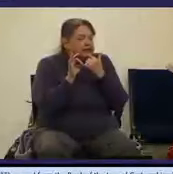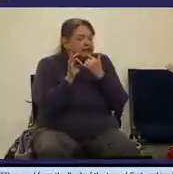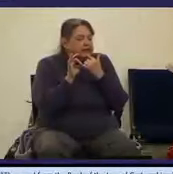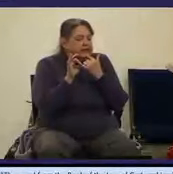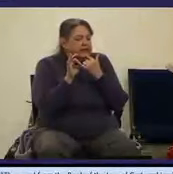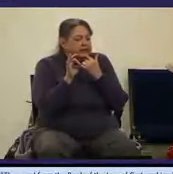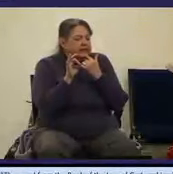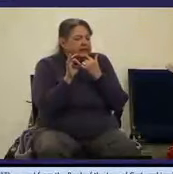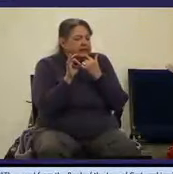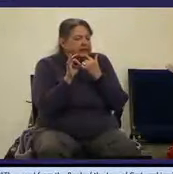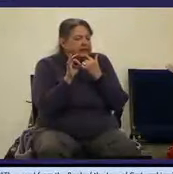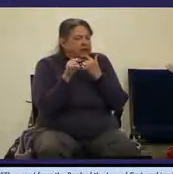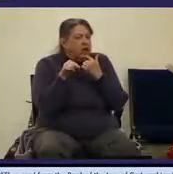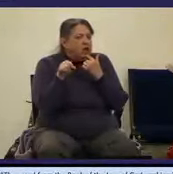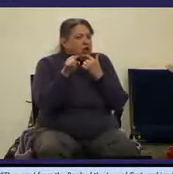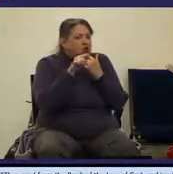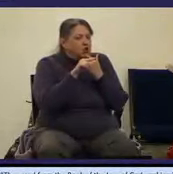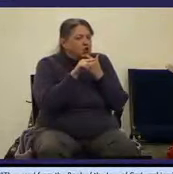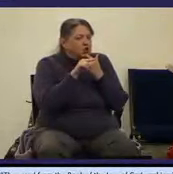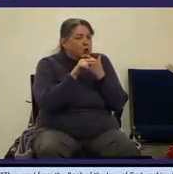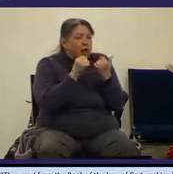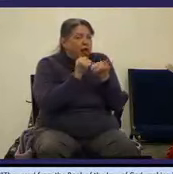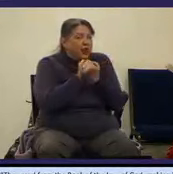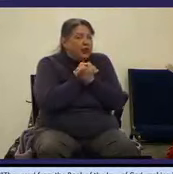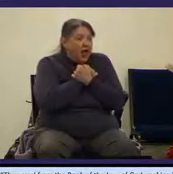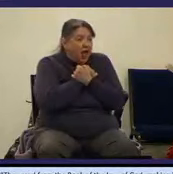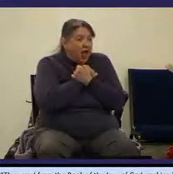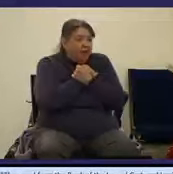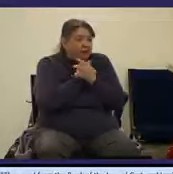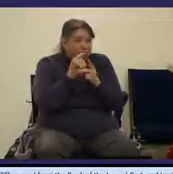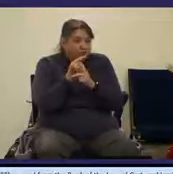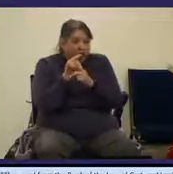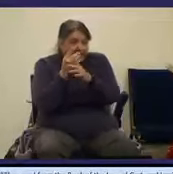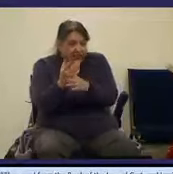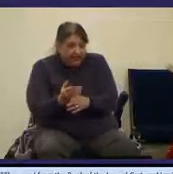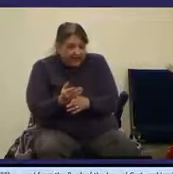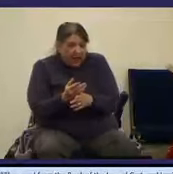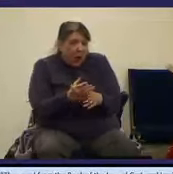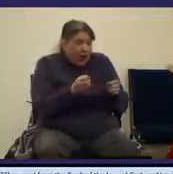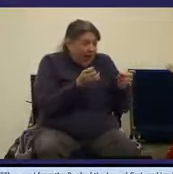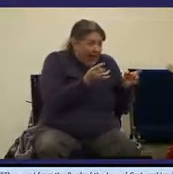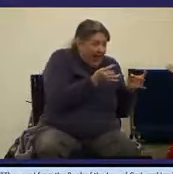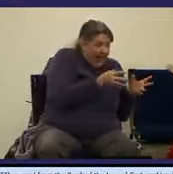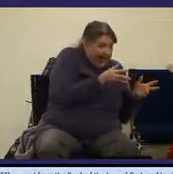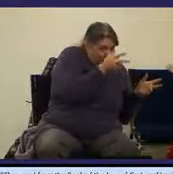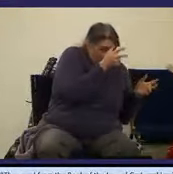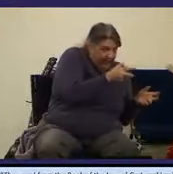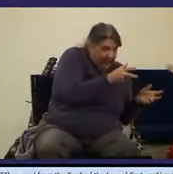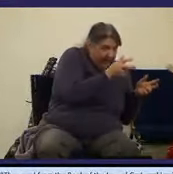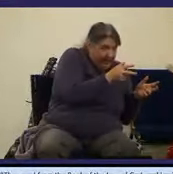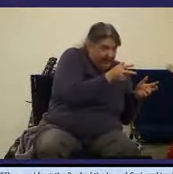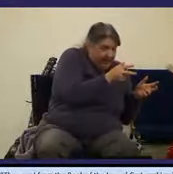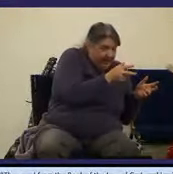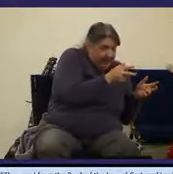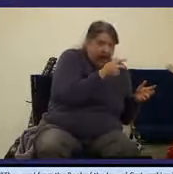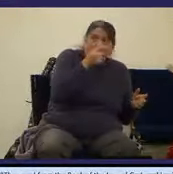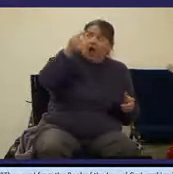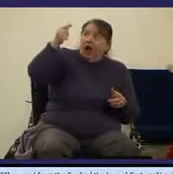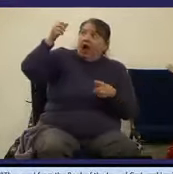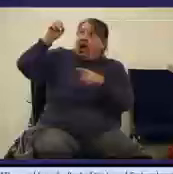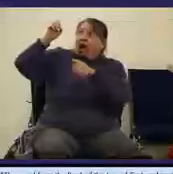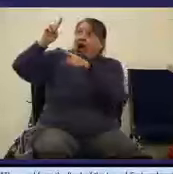9. It says, you have loved righteousness and you have hated wickedness. Therefore, God, capital G, your